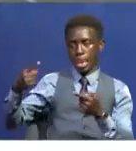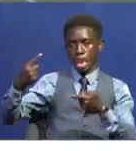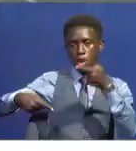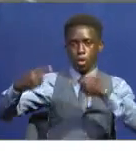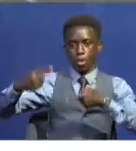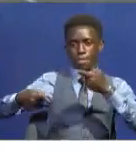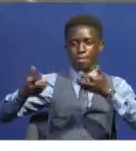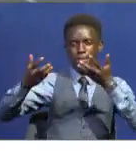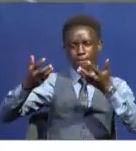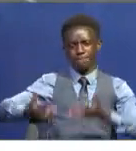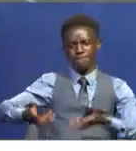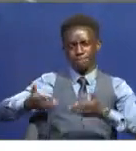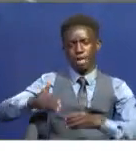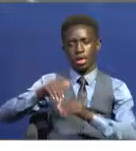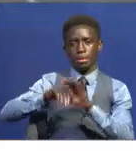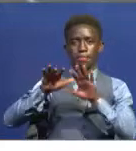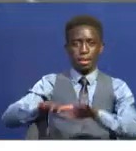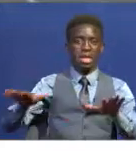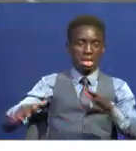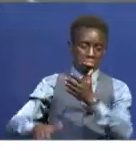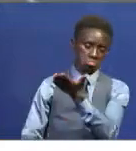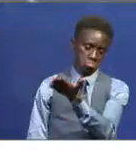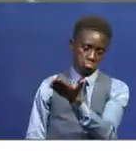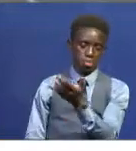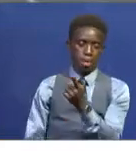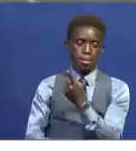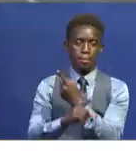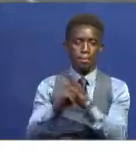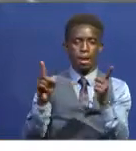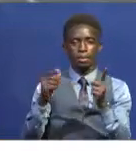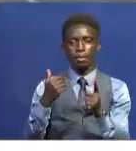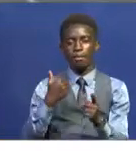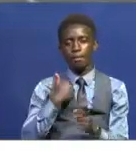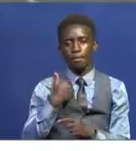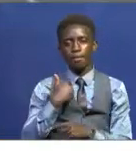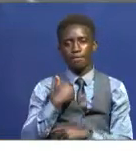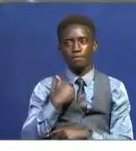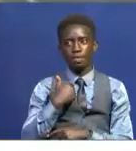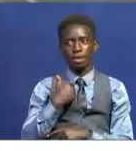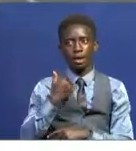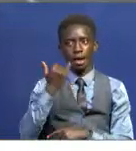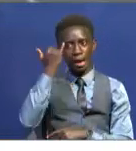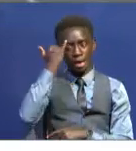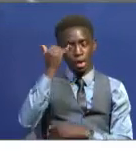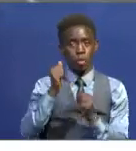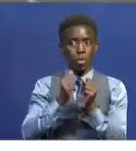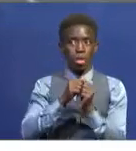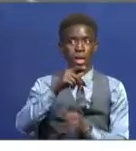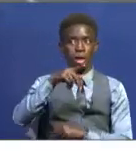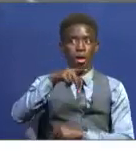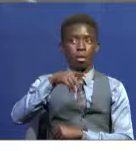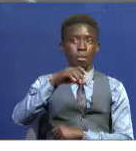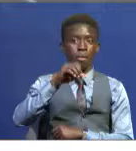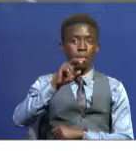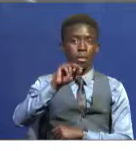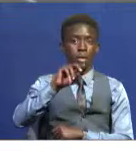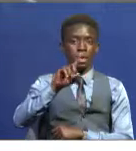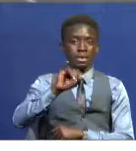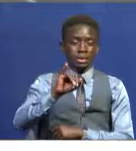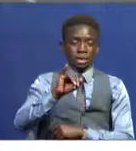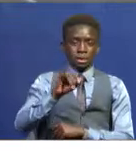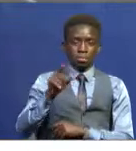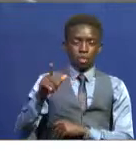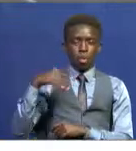currently in the market. Mm-hmm. There has been this idea with Ponzi schemes where they